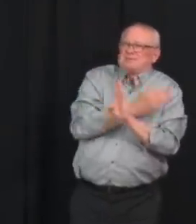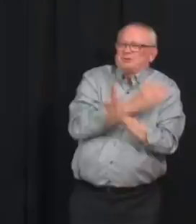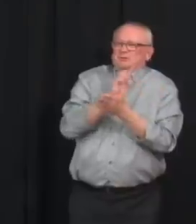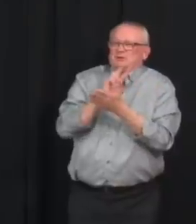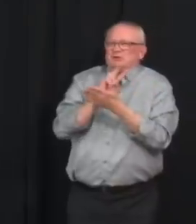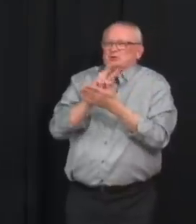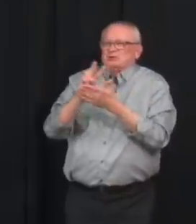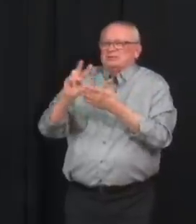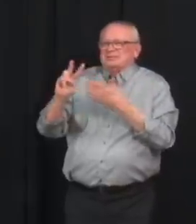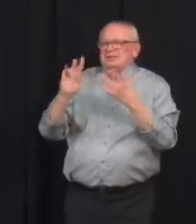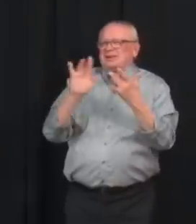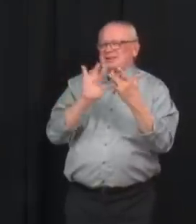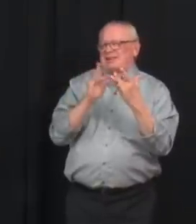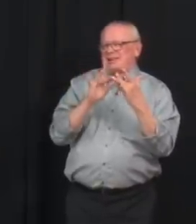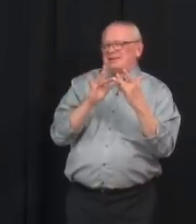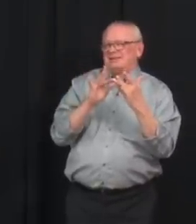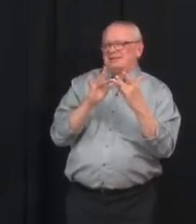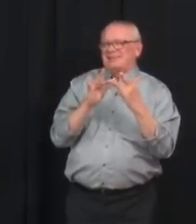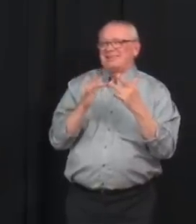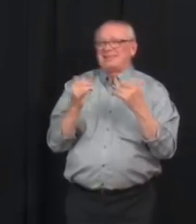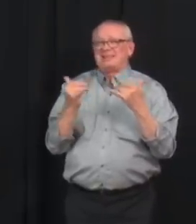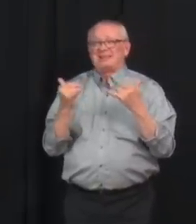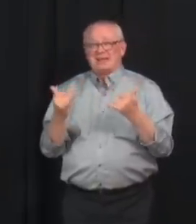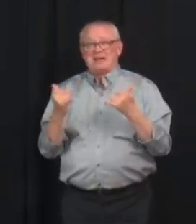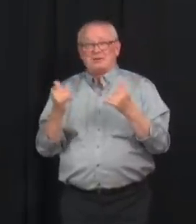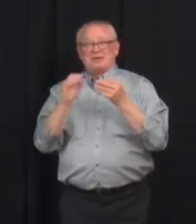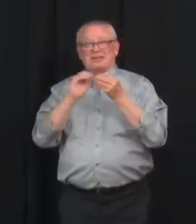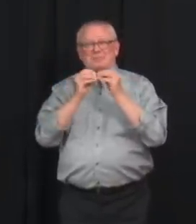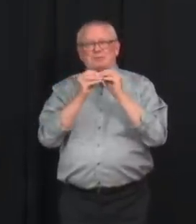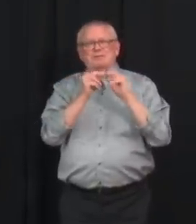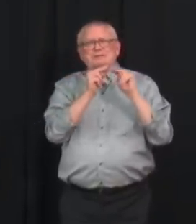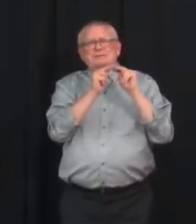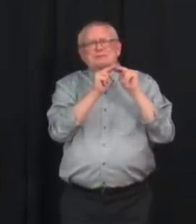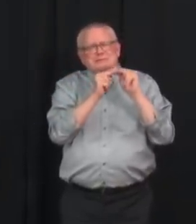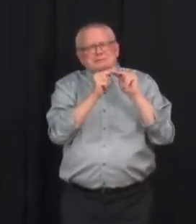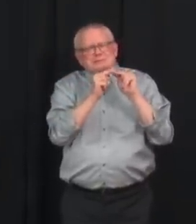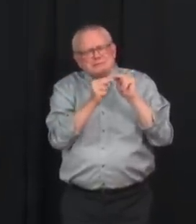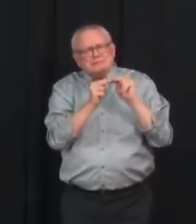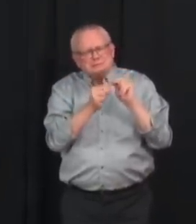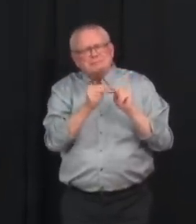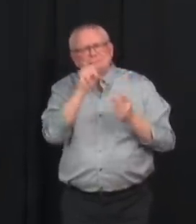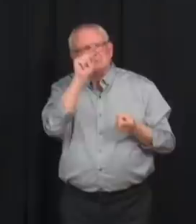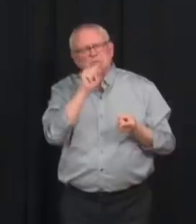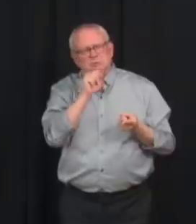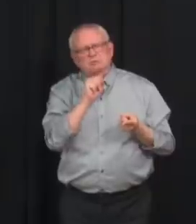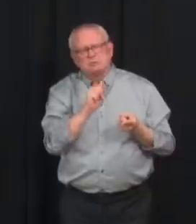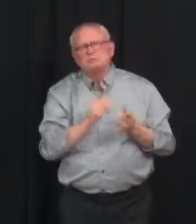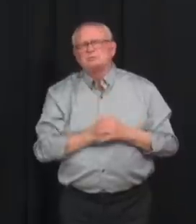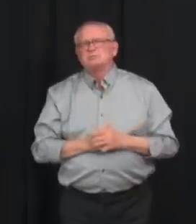are closing gradually as the four-week time period after the last case ends.